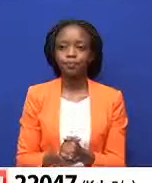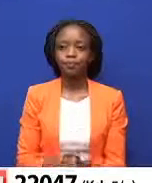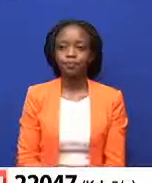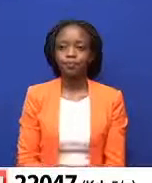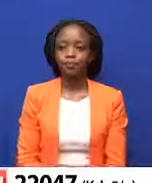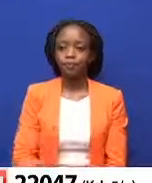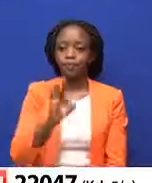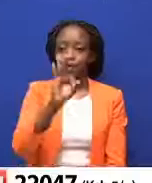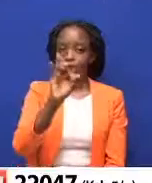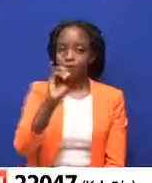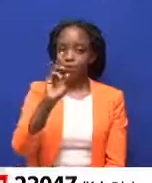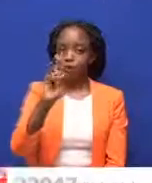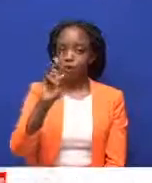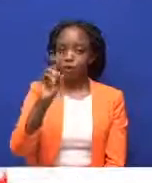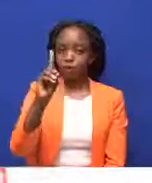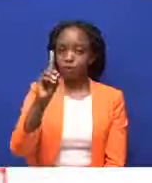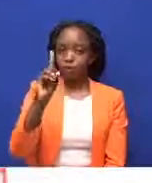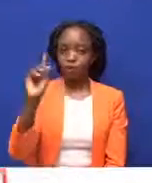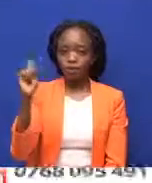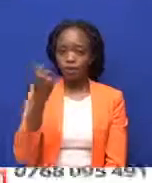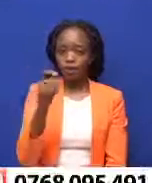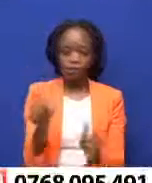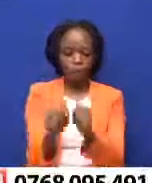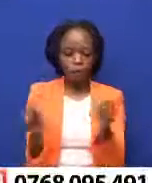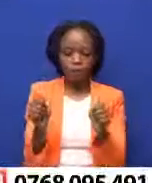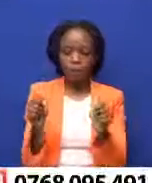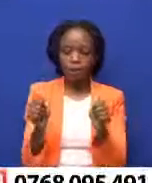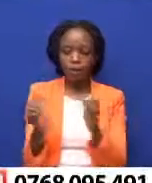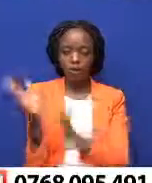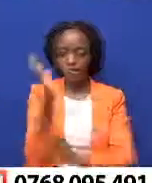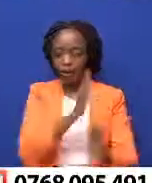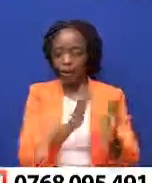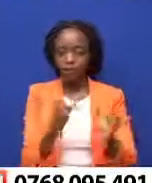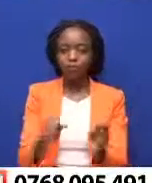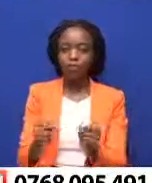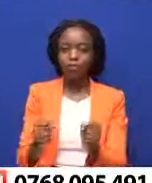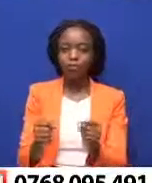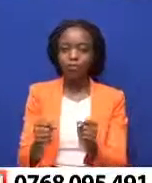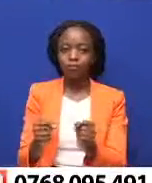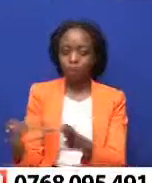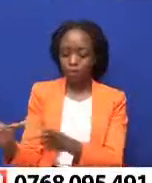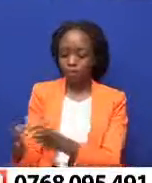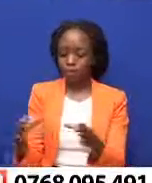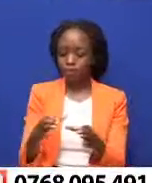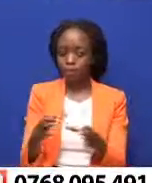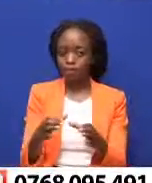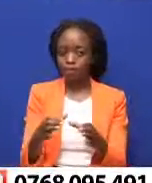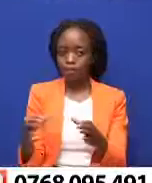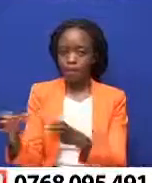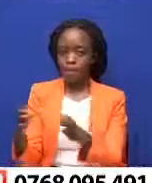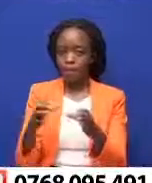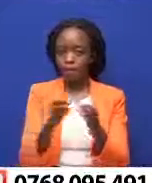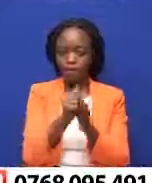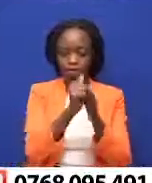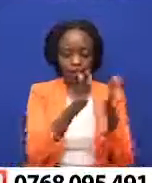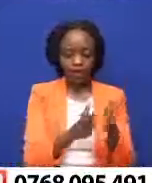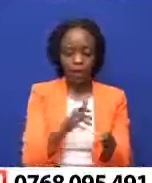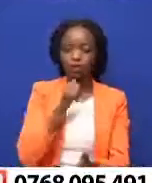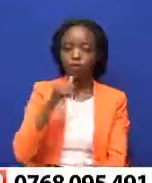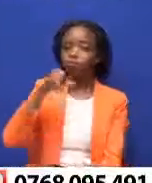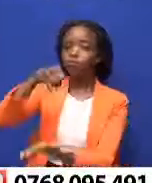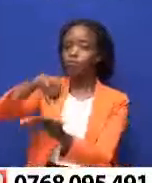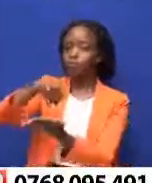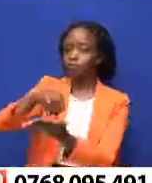Ford Kenya, as I told you, is a well-organized and structured party. The party leader is not involved in nominations.